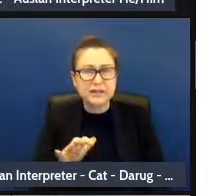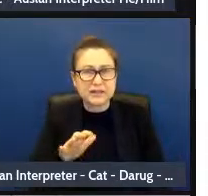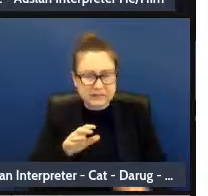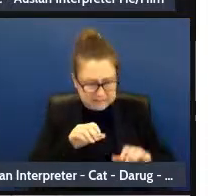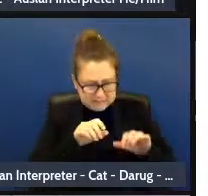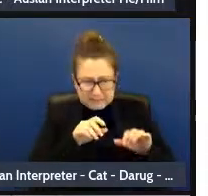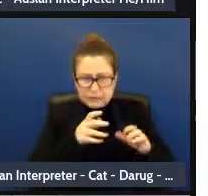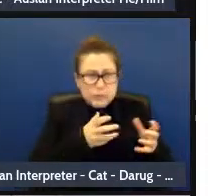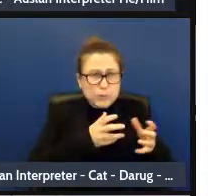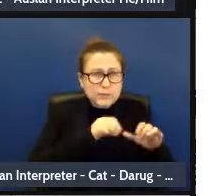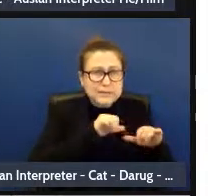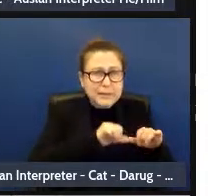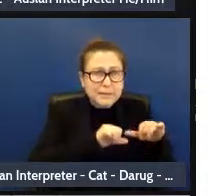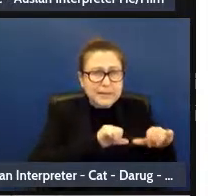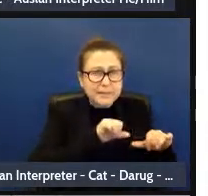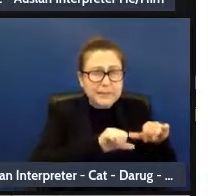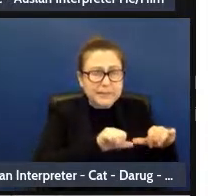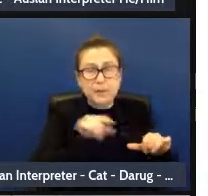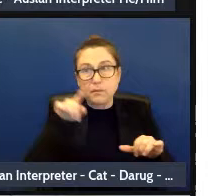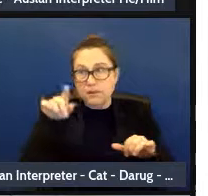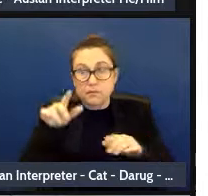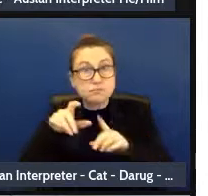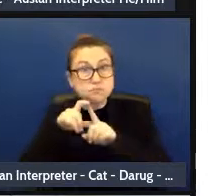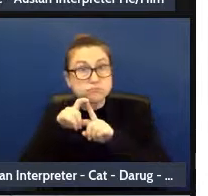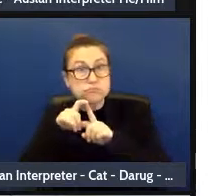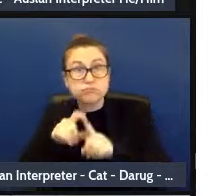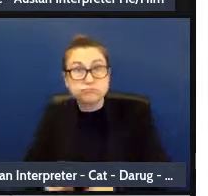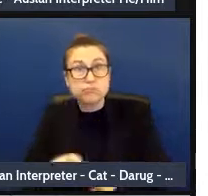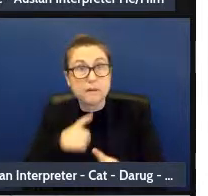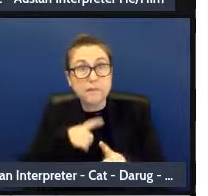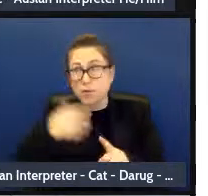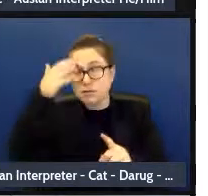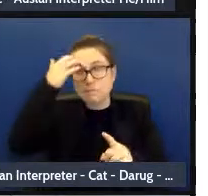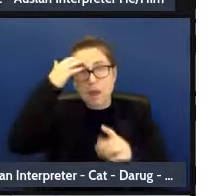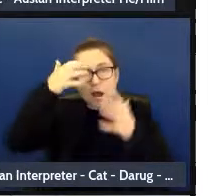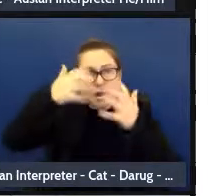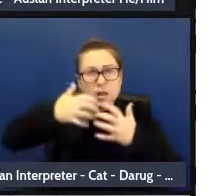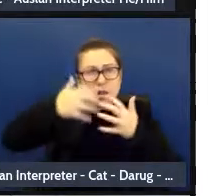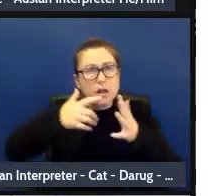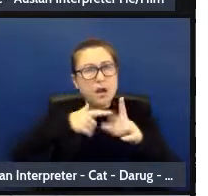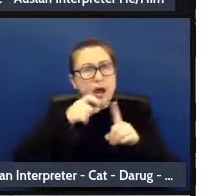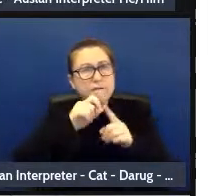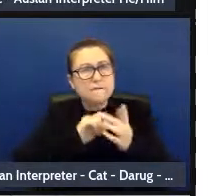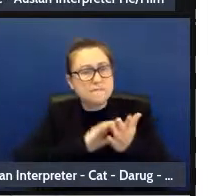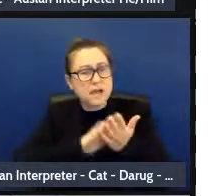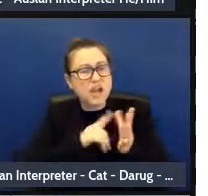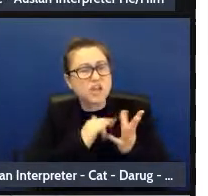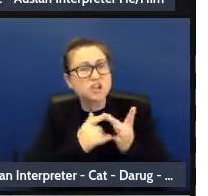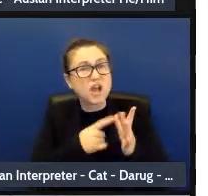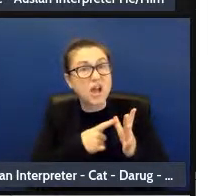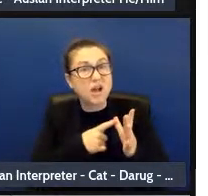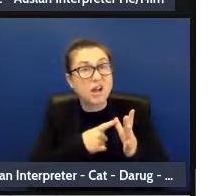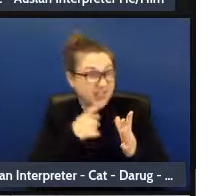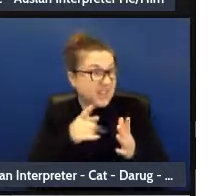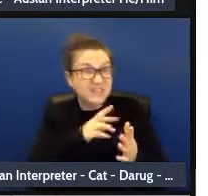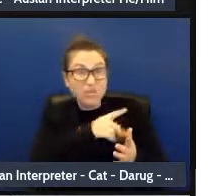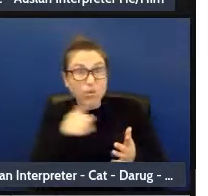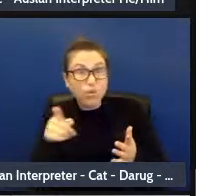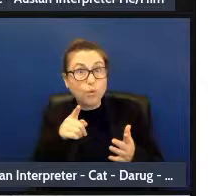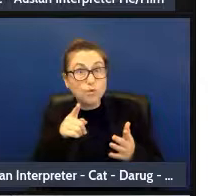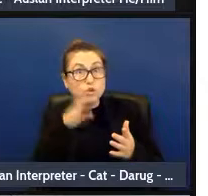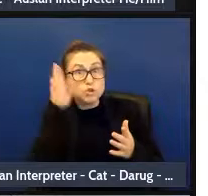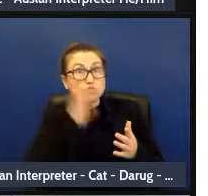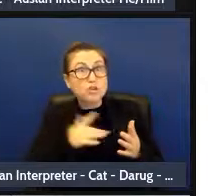steps, that's really hard to put into action. So that's the reality for you stroke survivors. You're told to